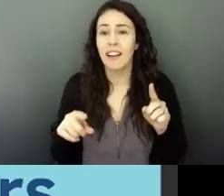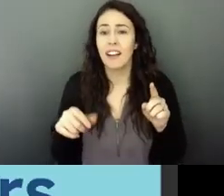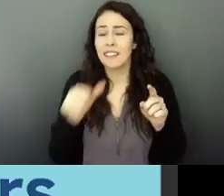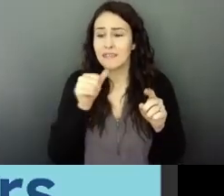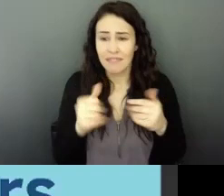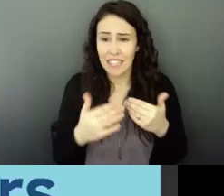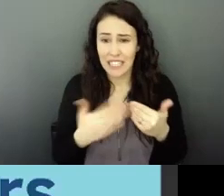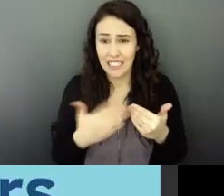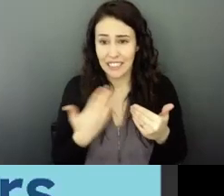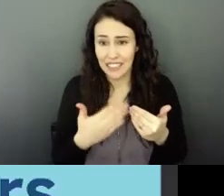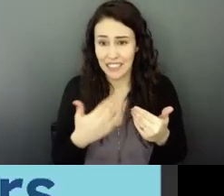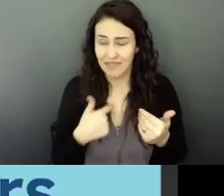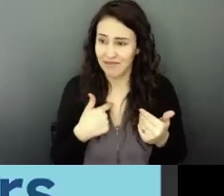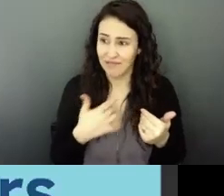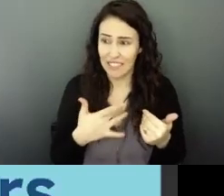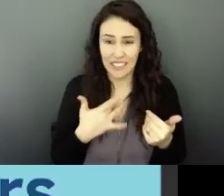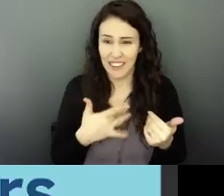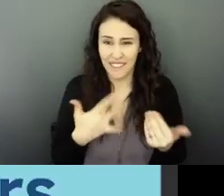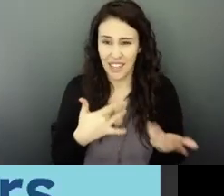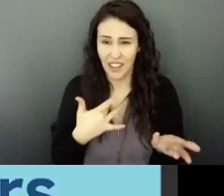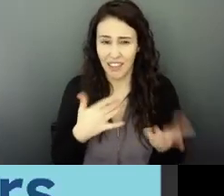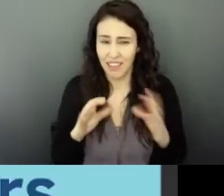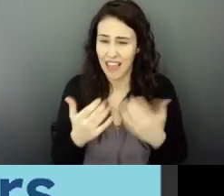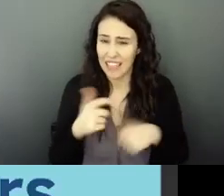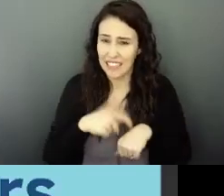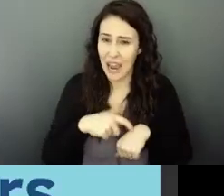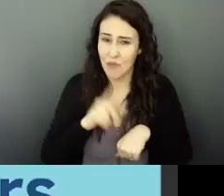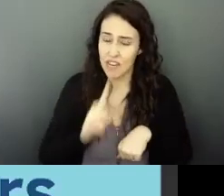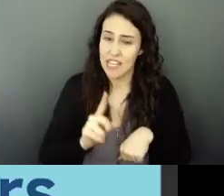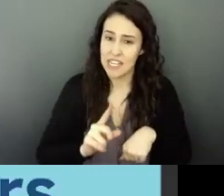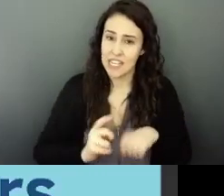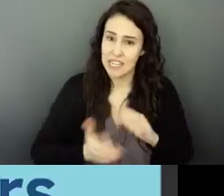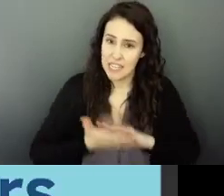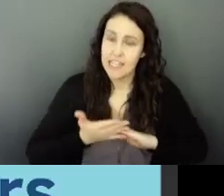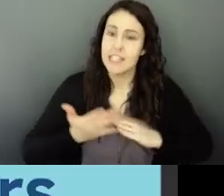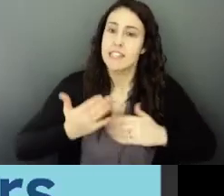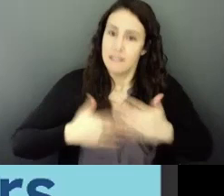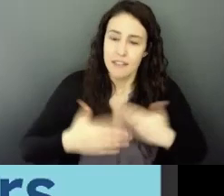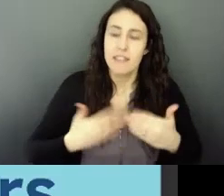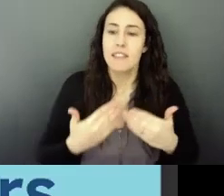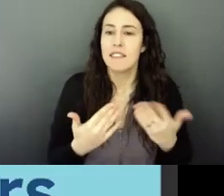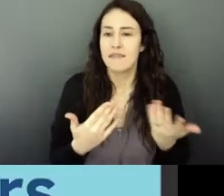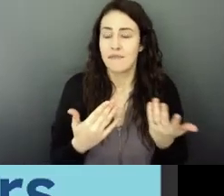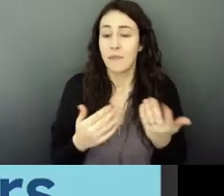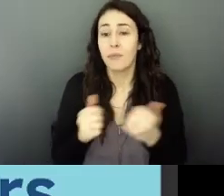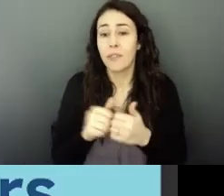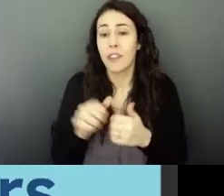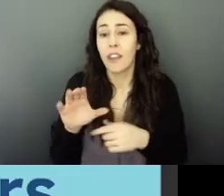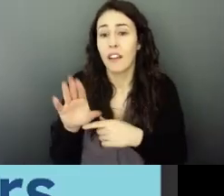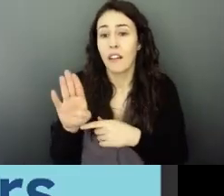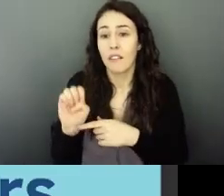feel that the class time was as productive as it could have been. And with the competency-based